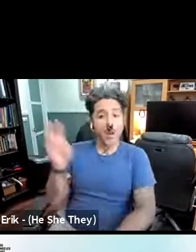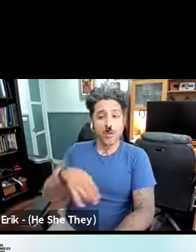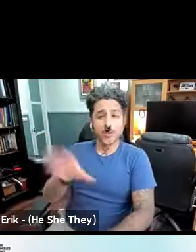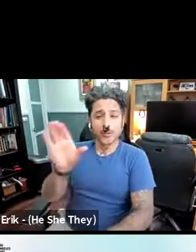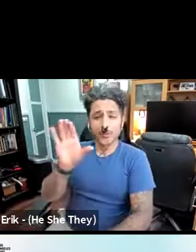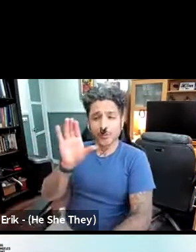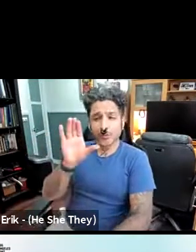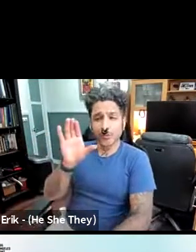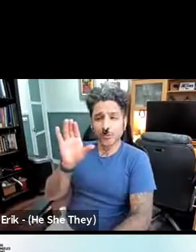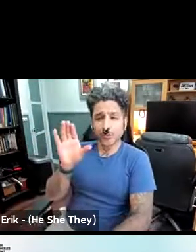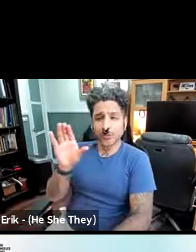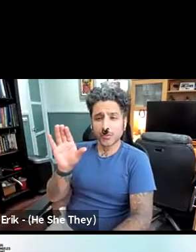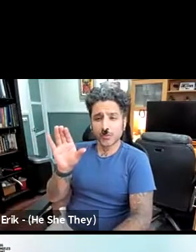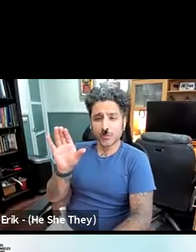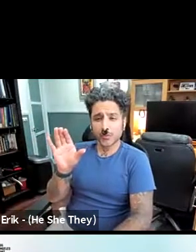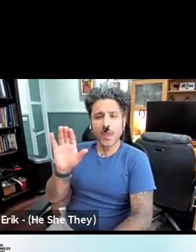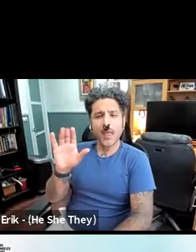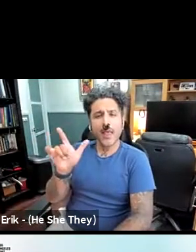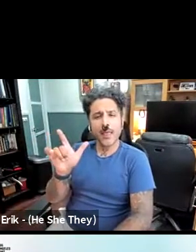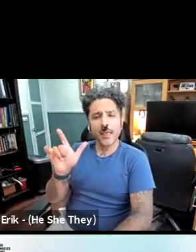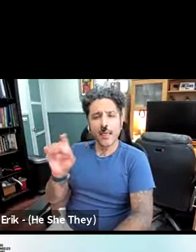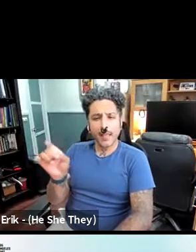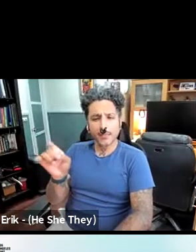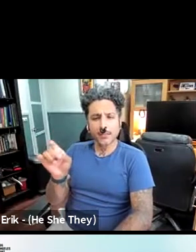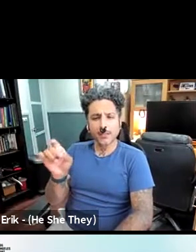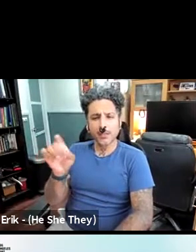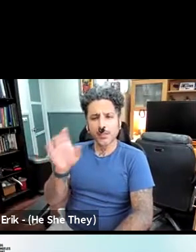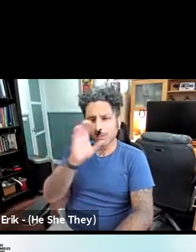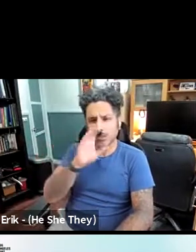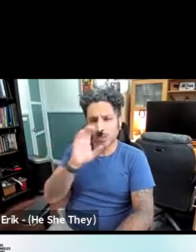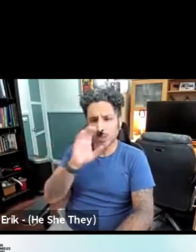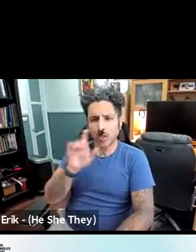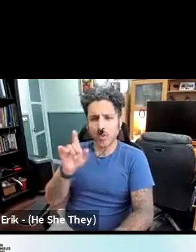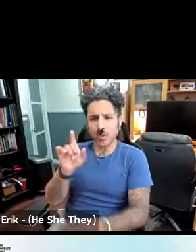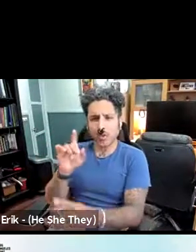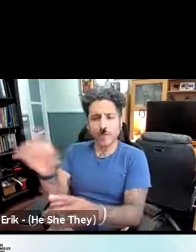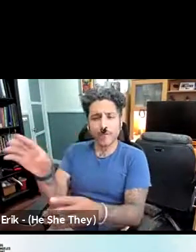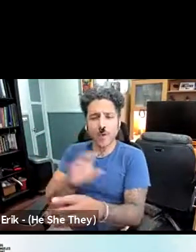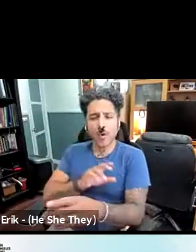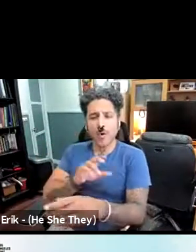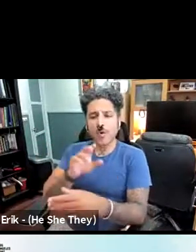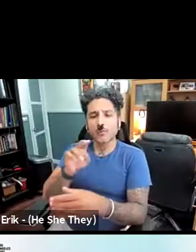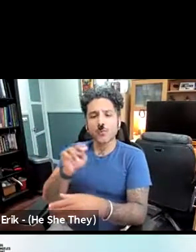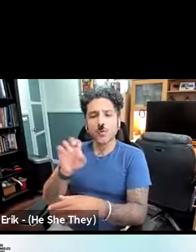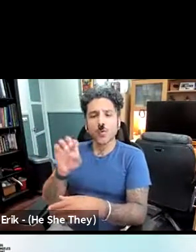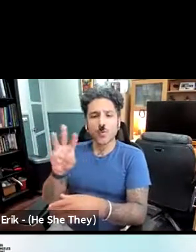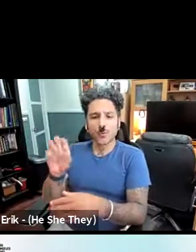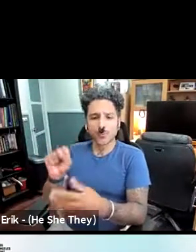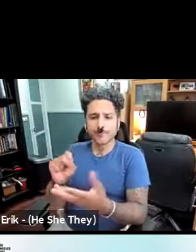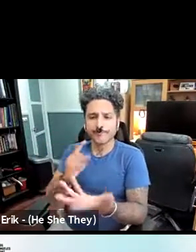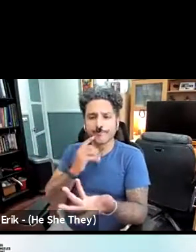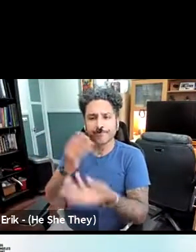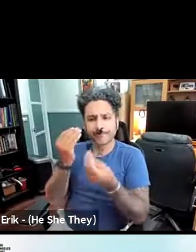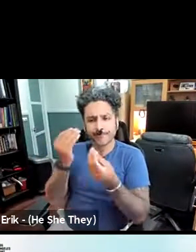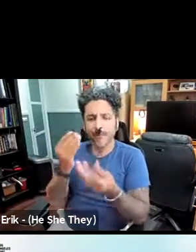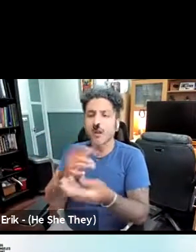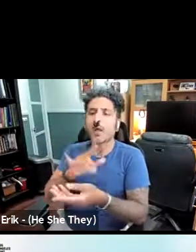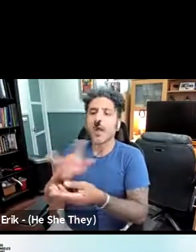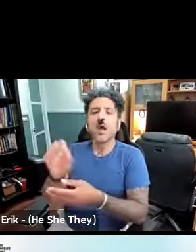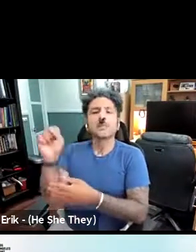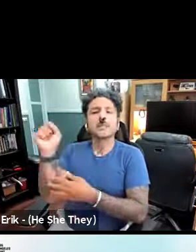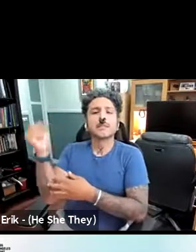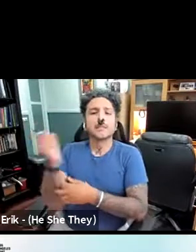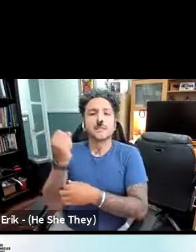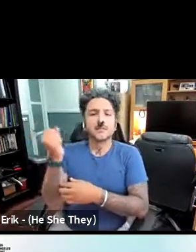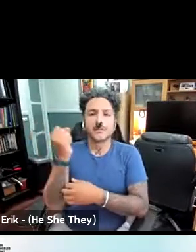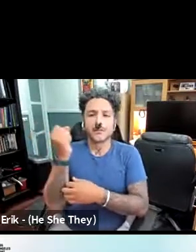called LX. It's a news channel, and they do this thing on Saturday. They